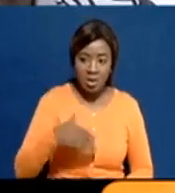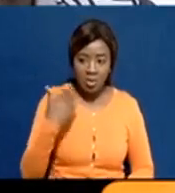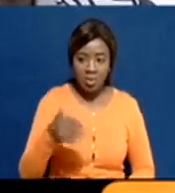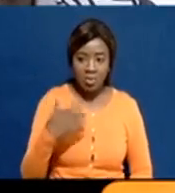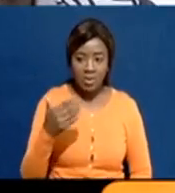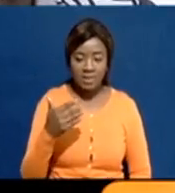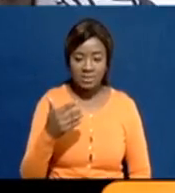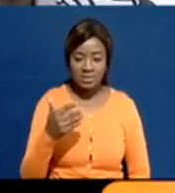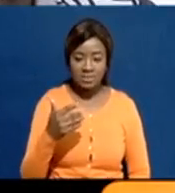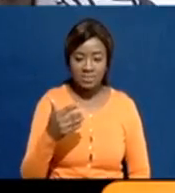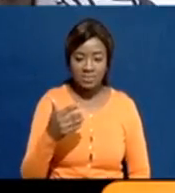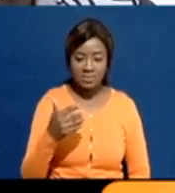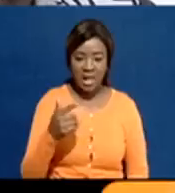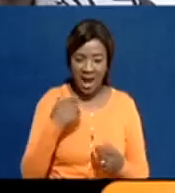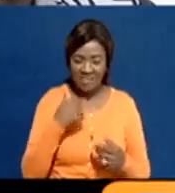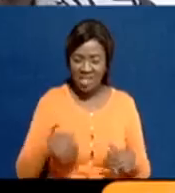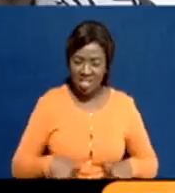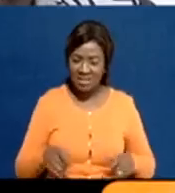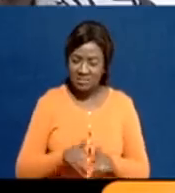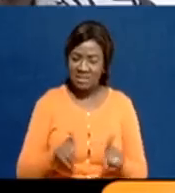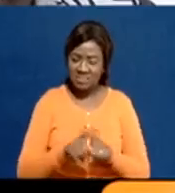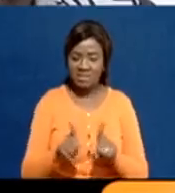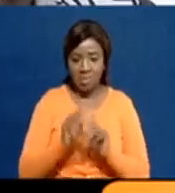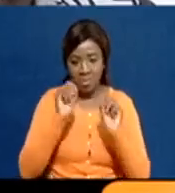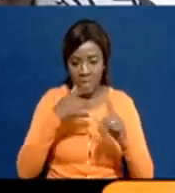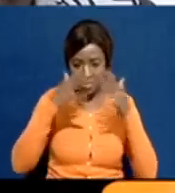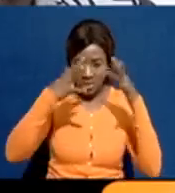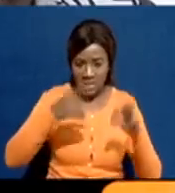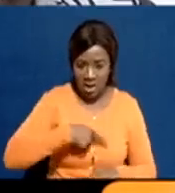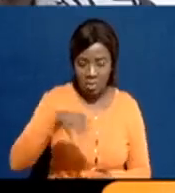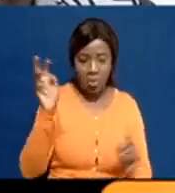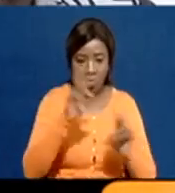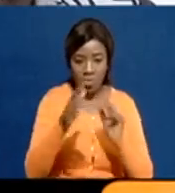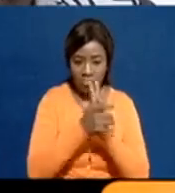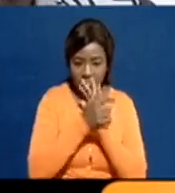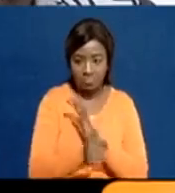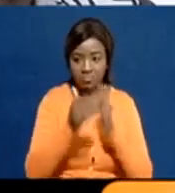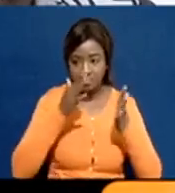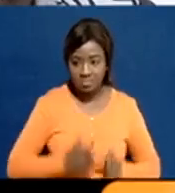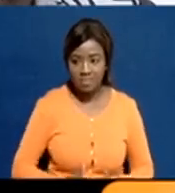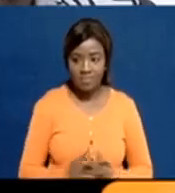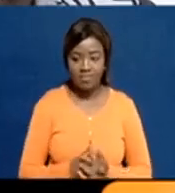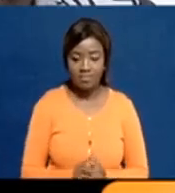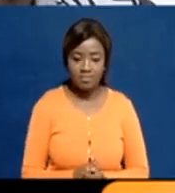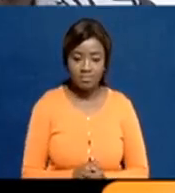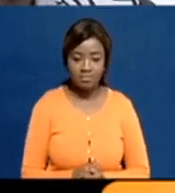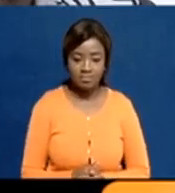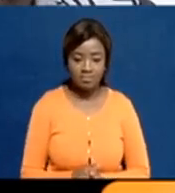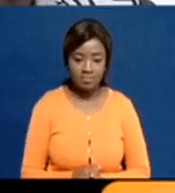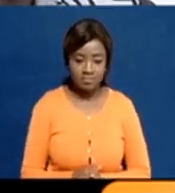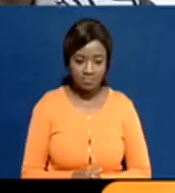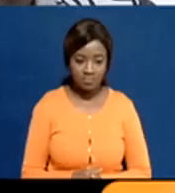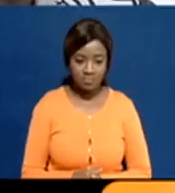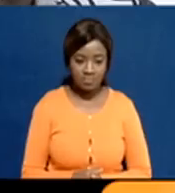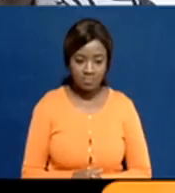because I kept on getting these symptoms, I decided to actually go and now get a specialist. So I looked for what are they called? These people,